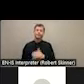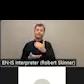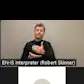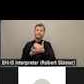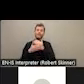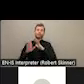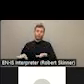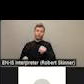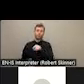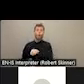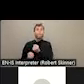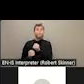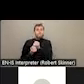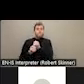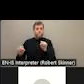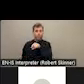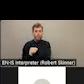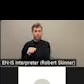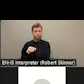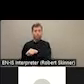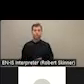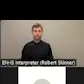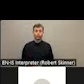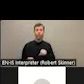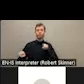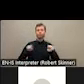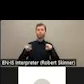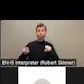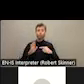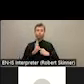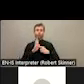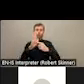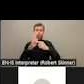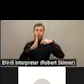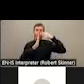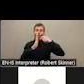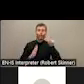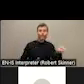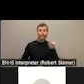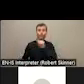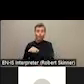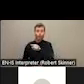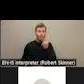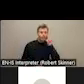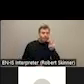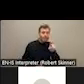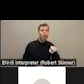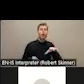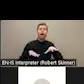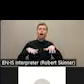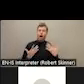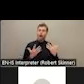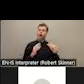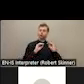both will show videos showing real life ICT in action. And then part two is more of a